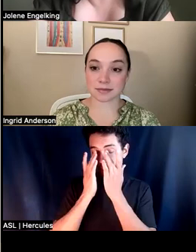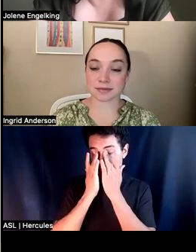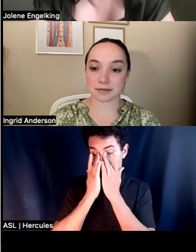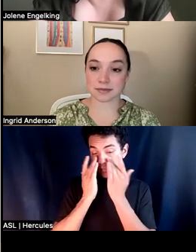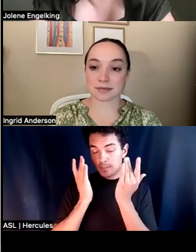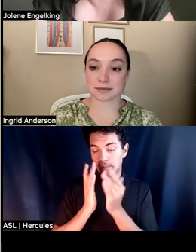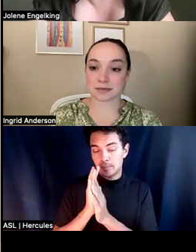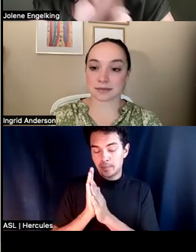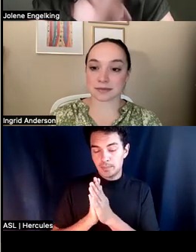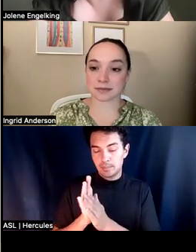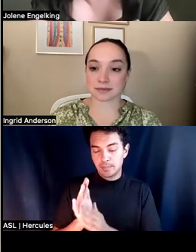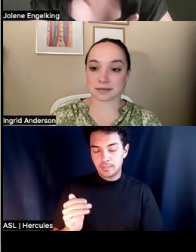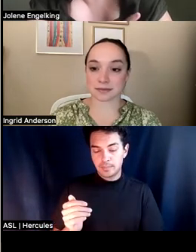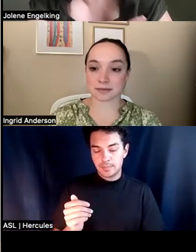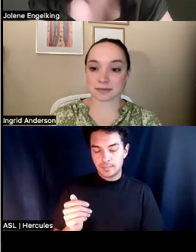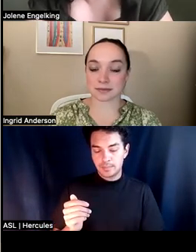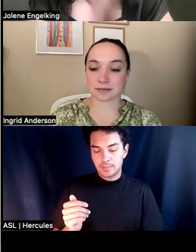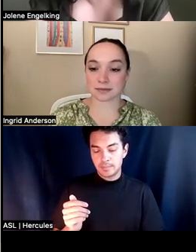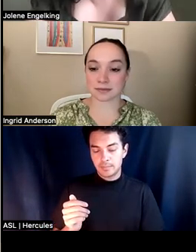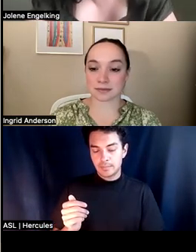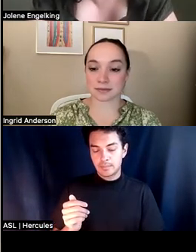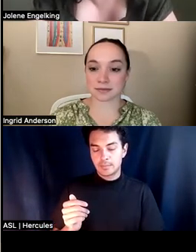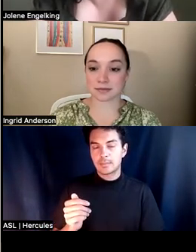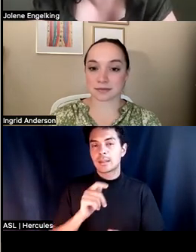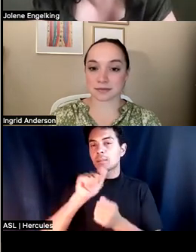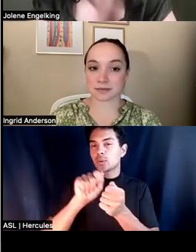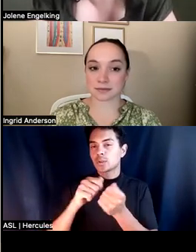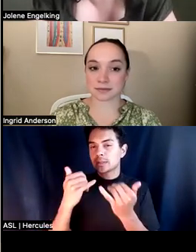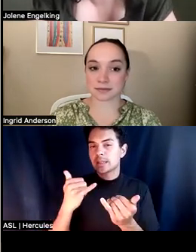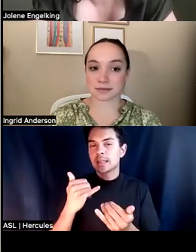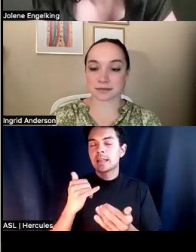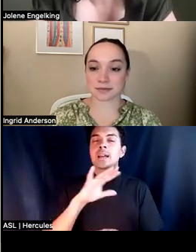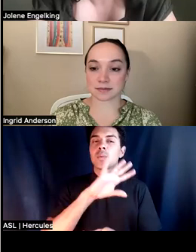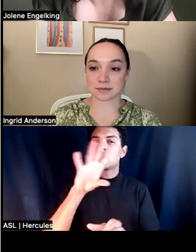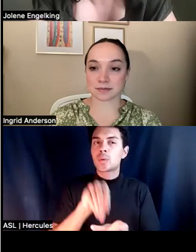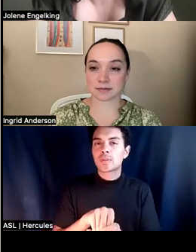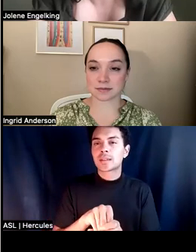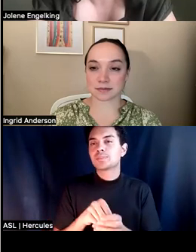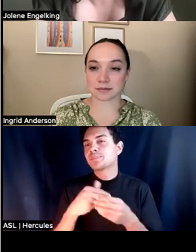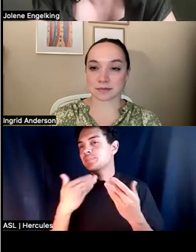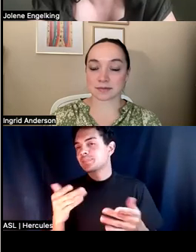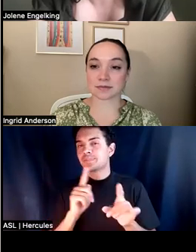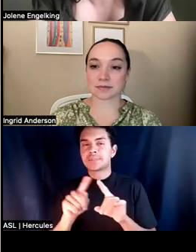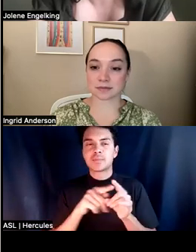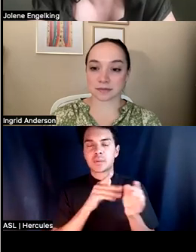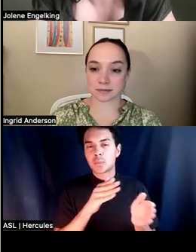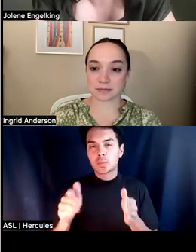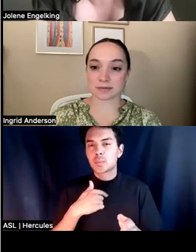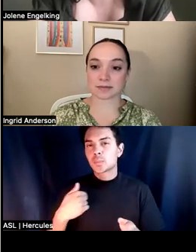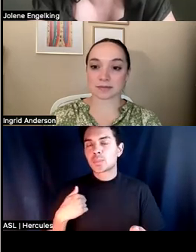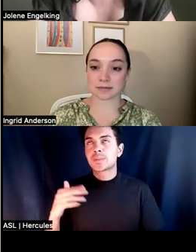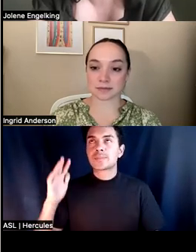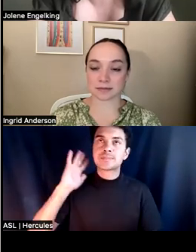And when we're thinking about for today, like how can each of these, even within, the different ways that we have